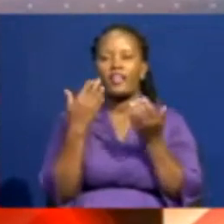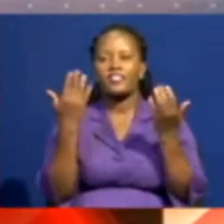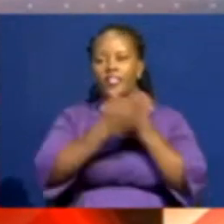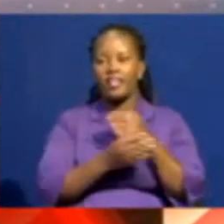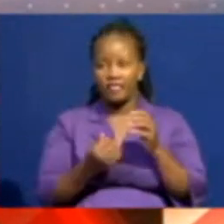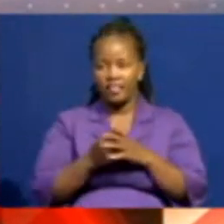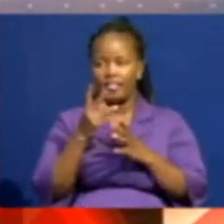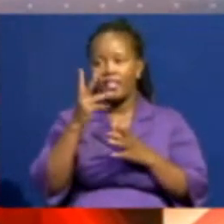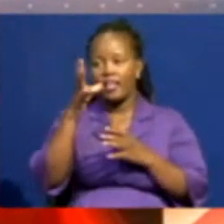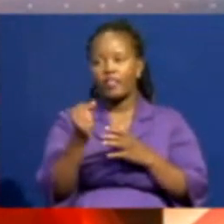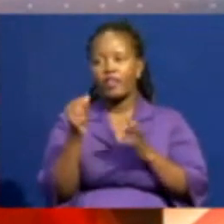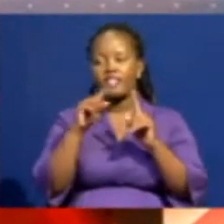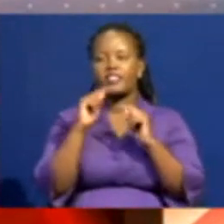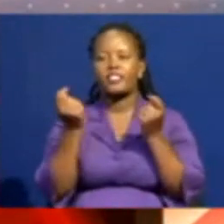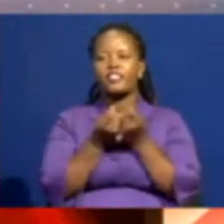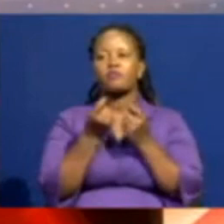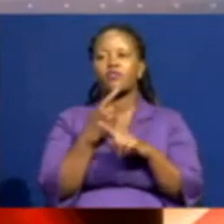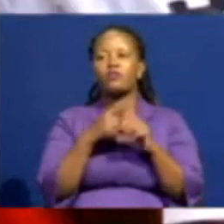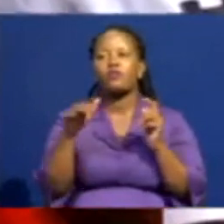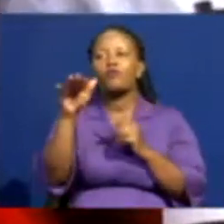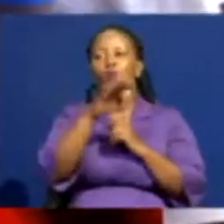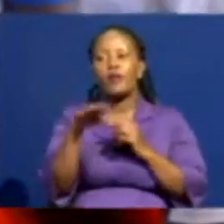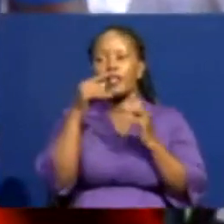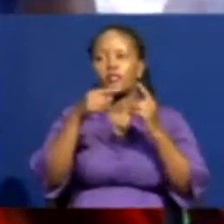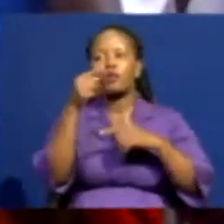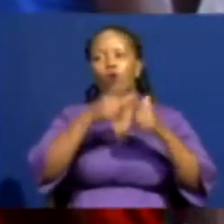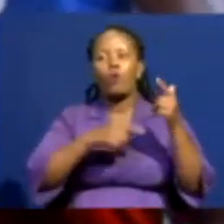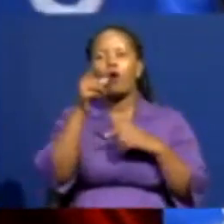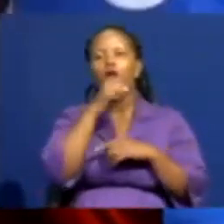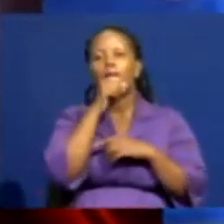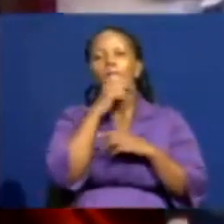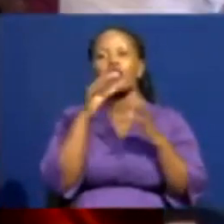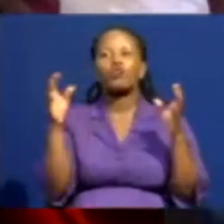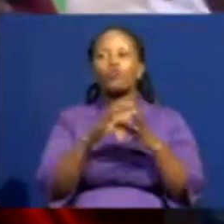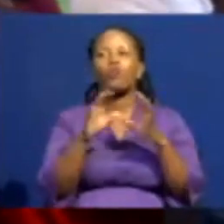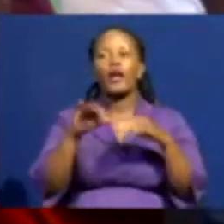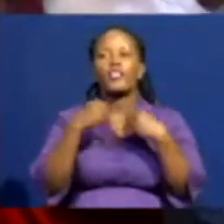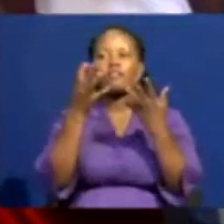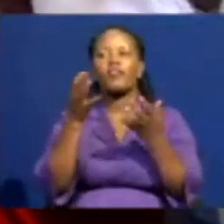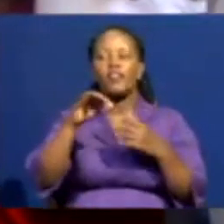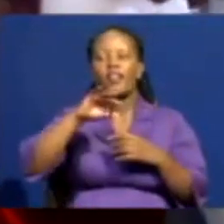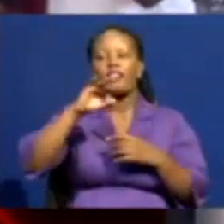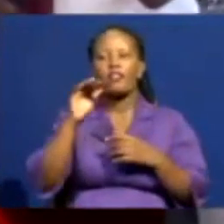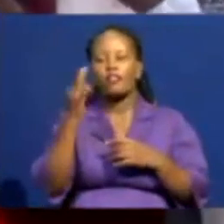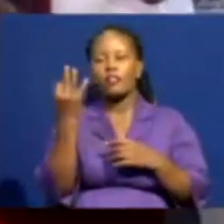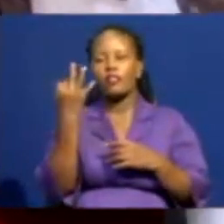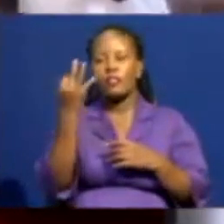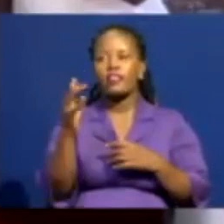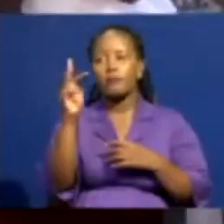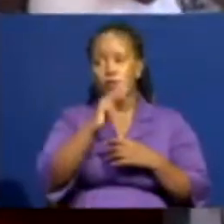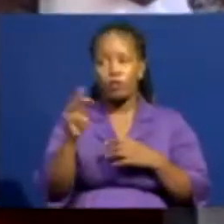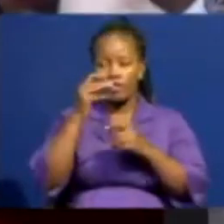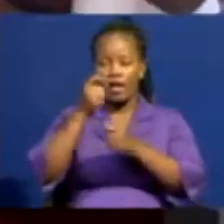Githurai All-Stars from Roysambu, who won the men's category, received 3 million shillings, a trophy and